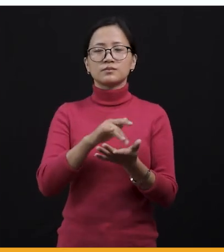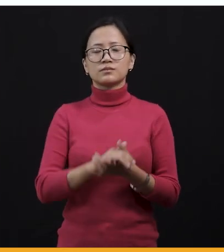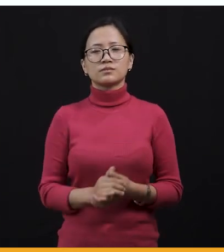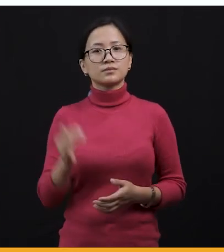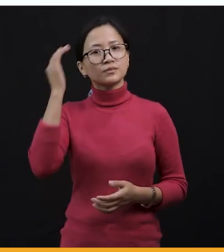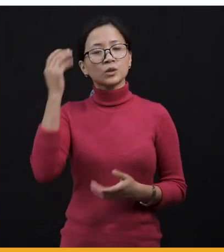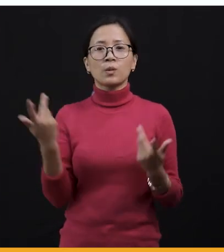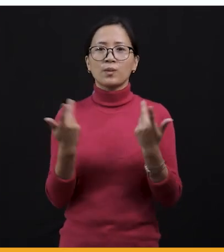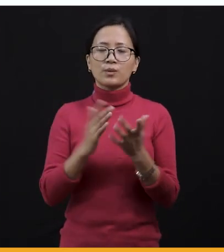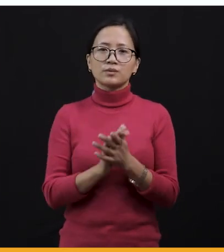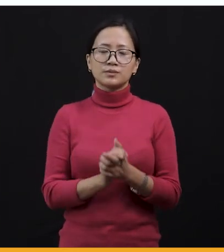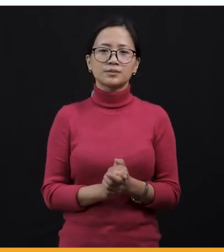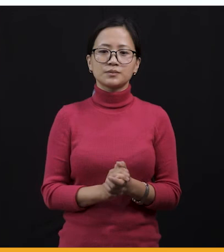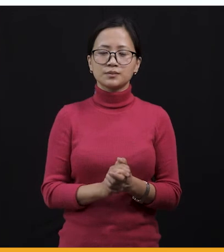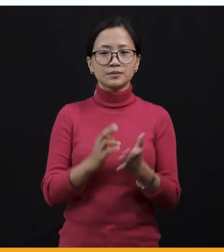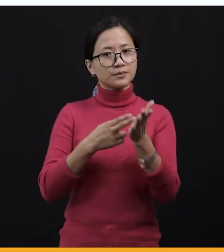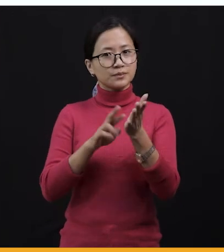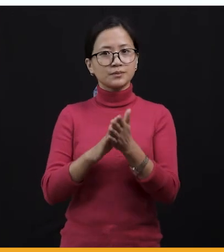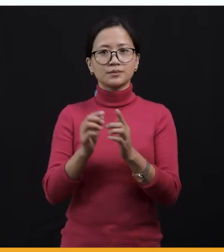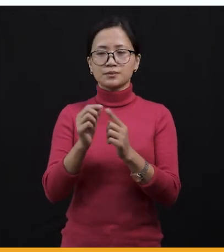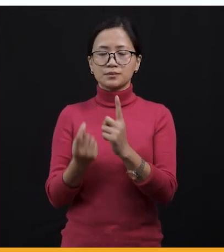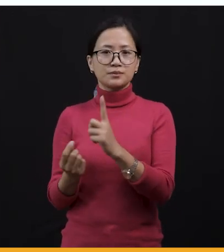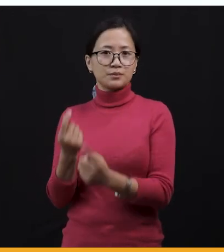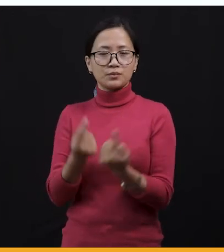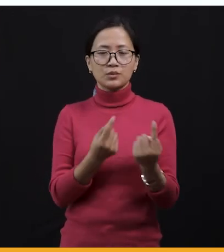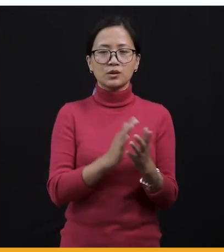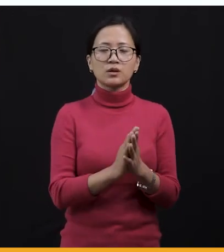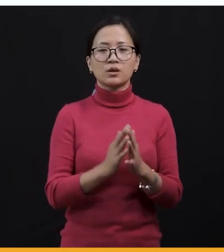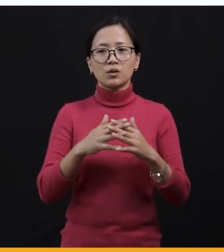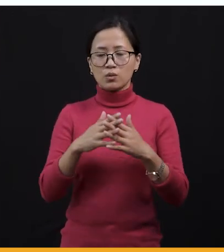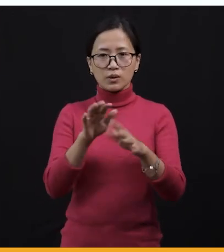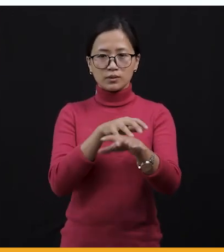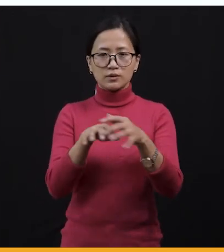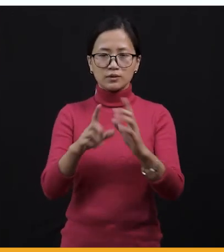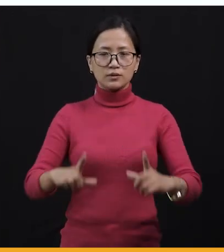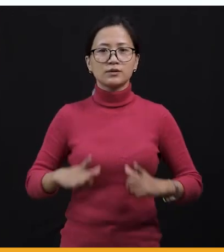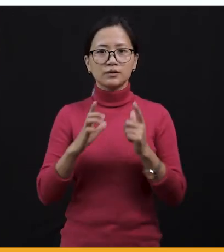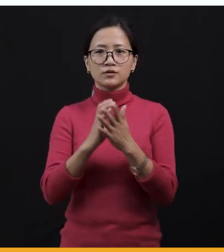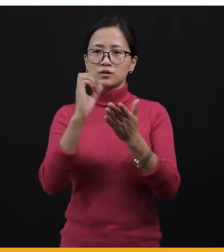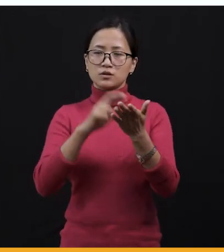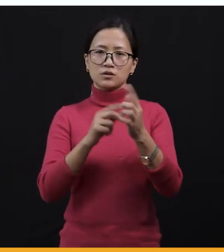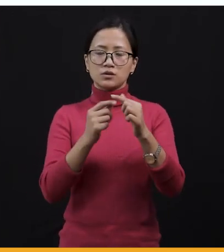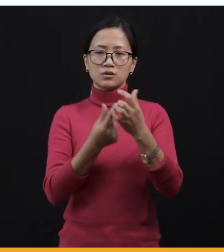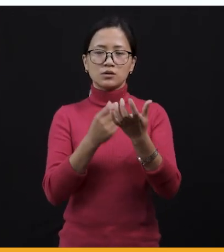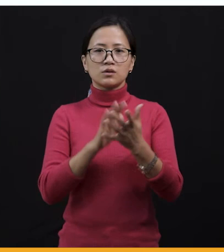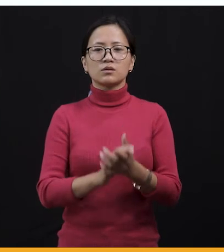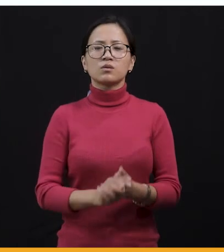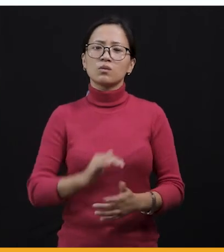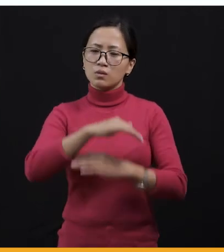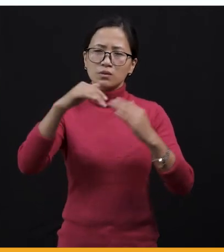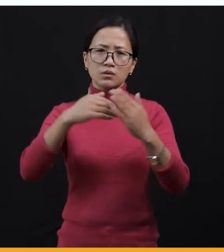So you know what exactly now is a national park, wildlife sanctuaries, and biosphere reserve. These are